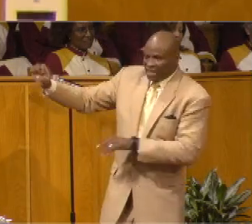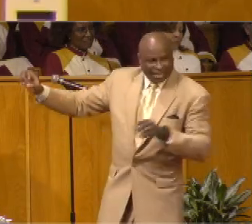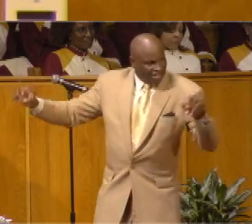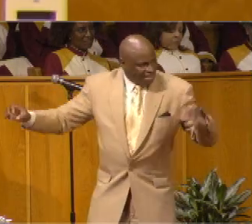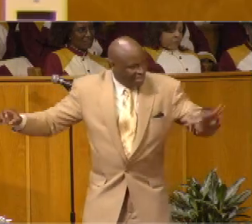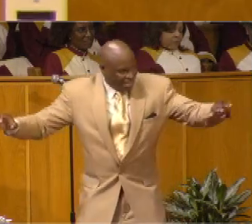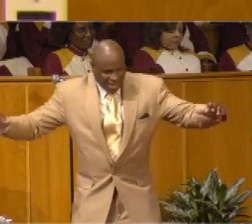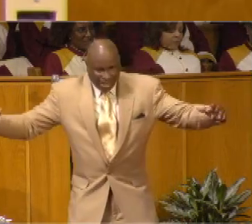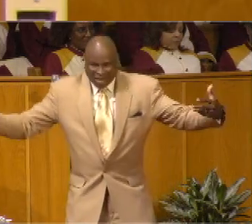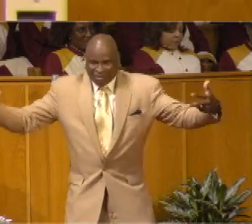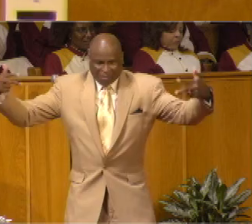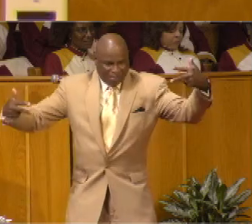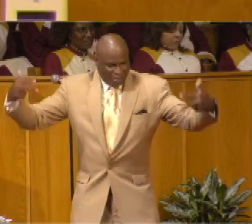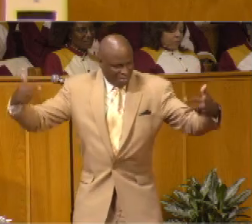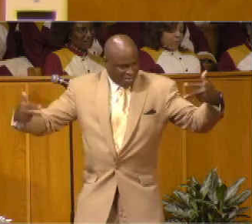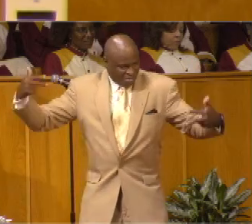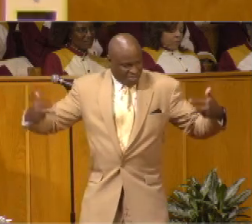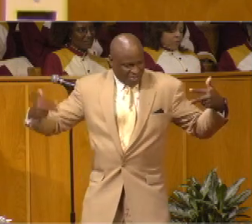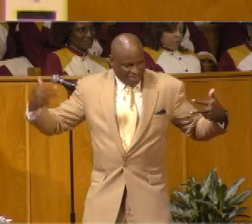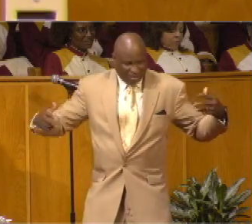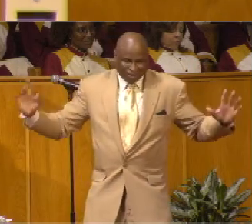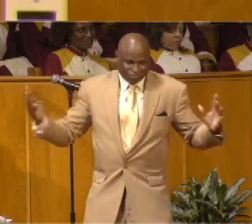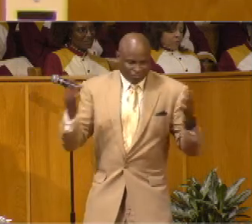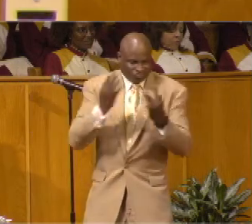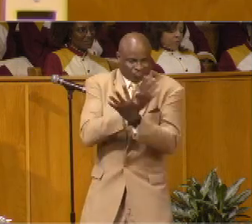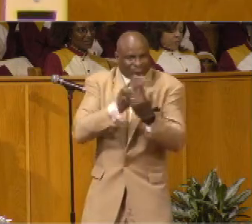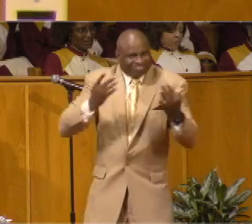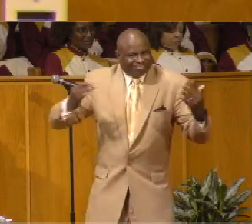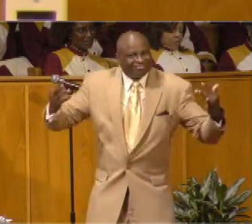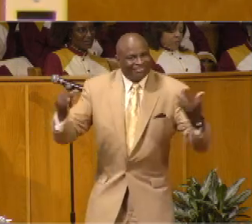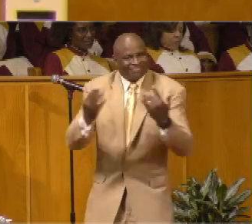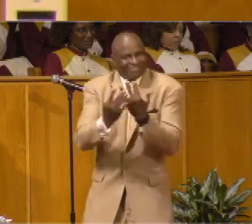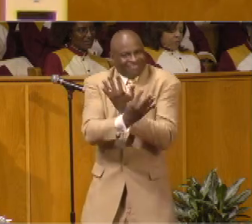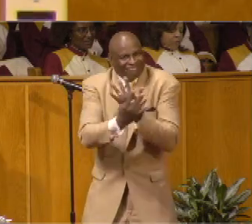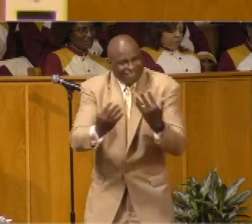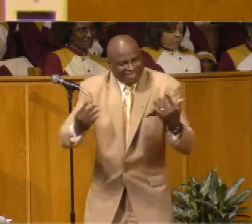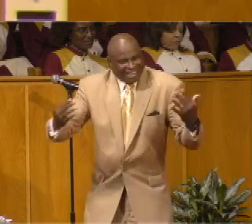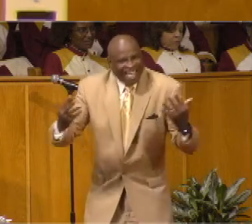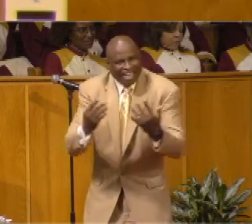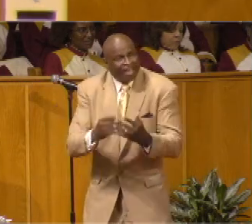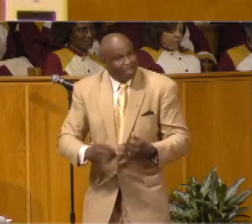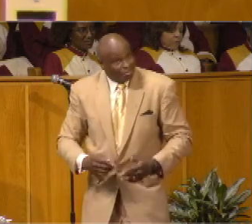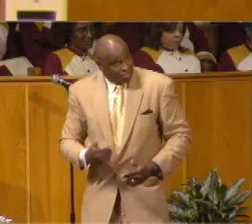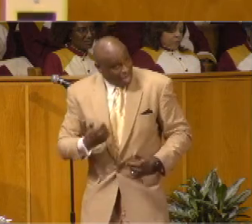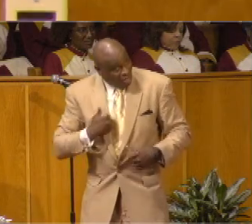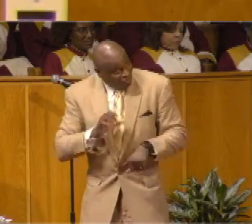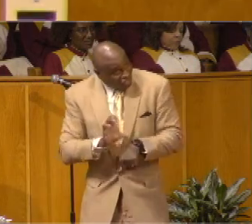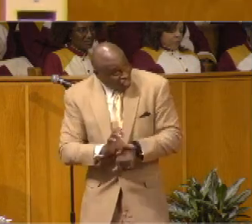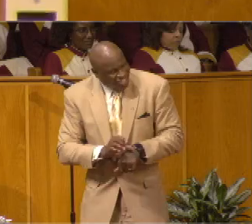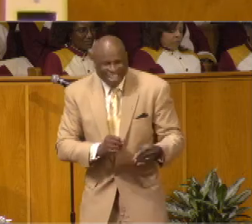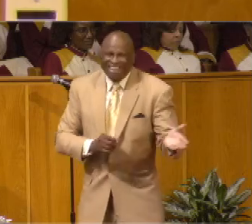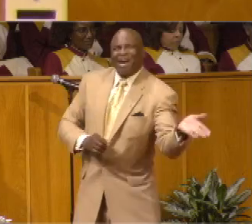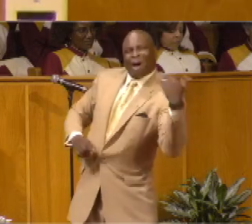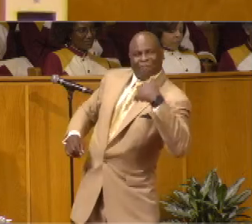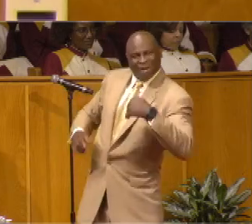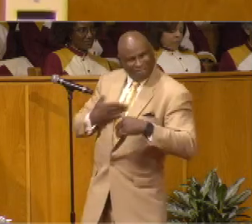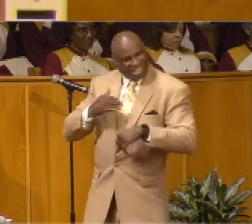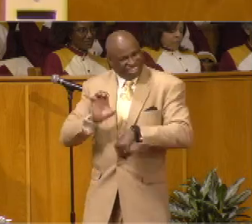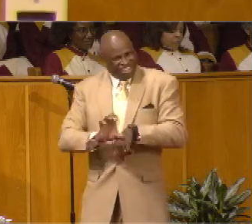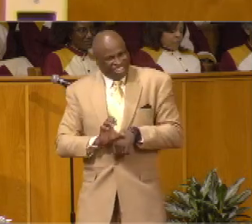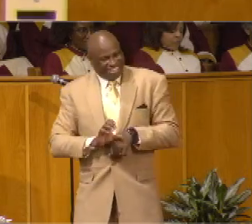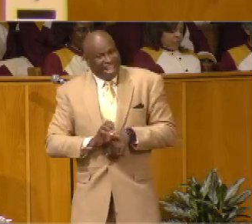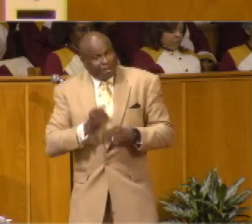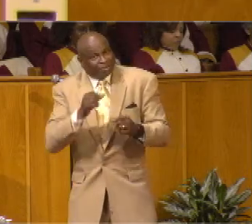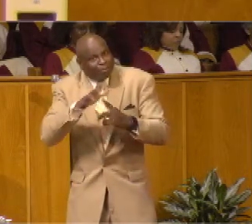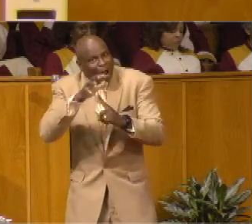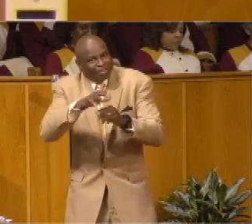result, thousands of men and women would come in and out of Corinth. And it gave those Corinthians an opportunity to witness to Jesus Christ, to men and